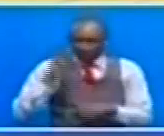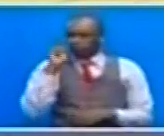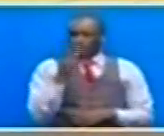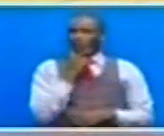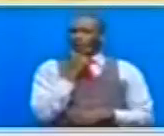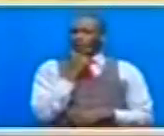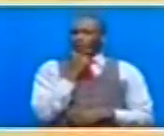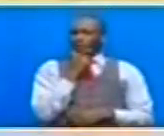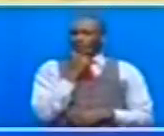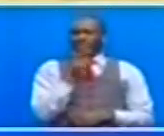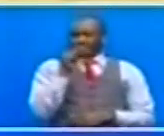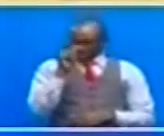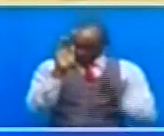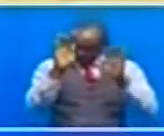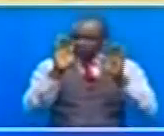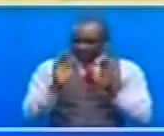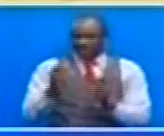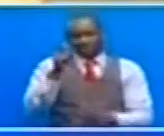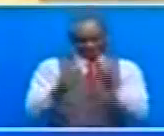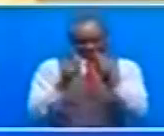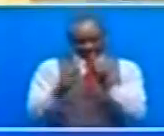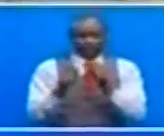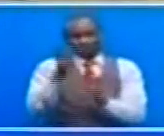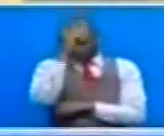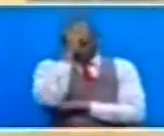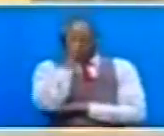realized the importance of goat milk.